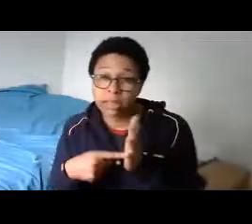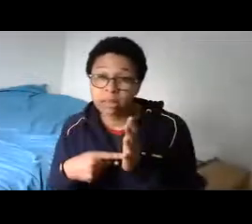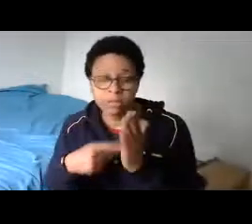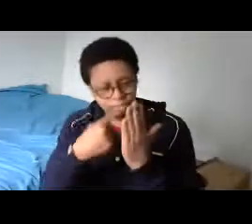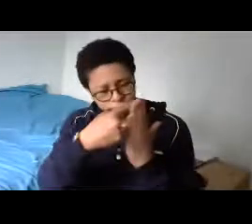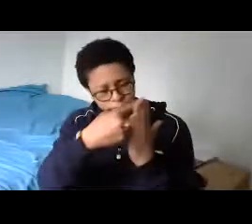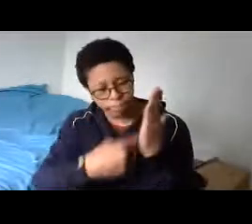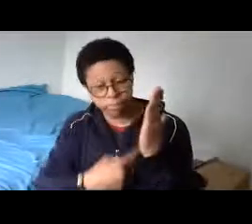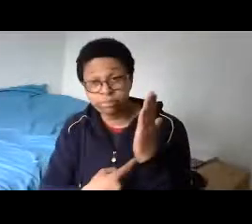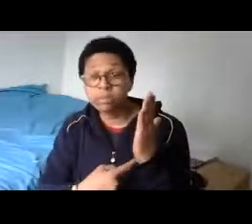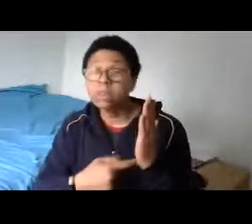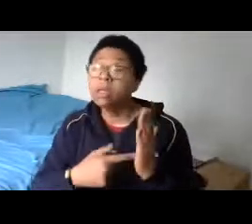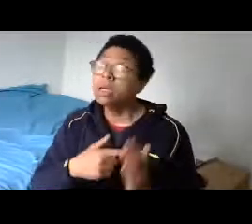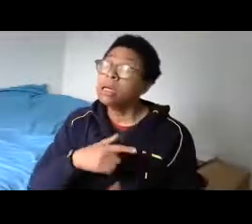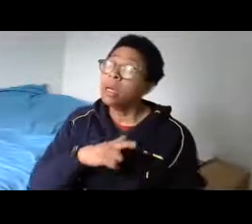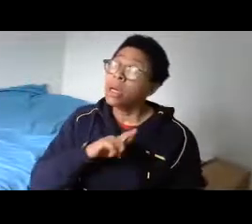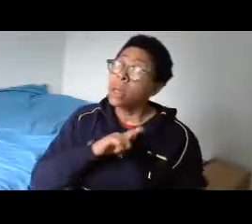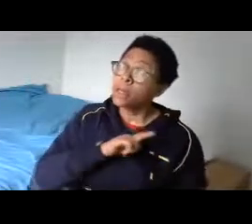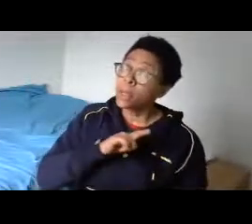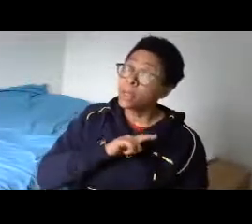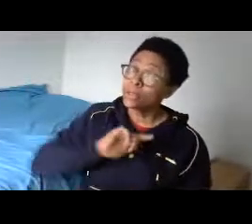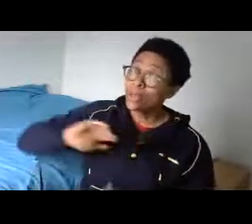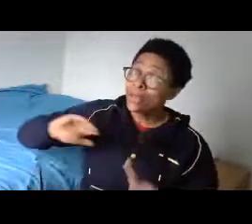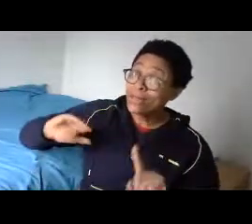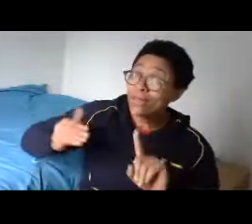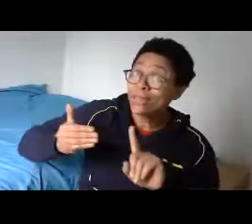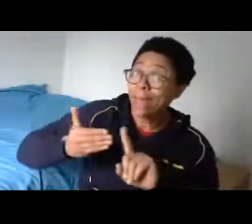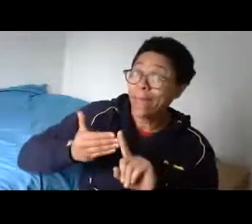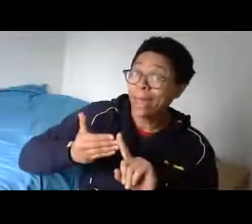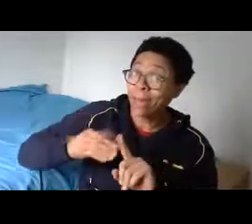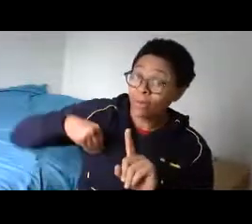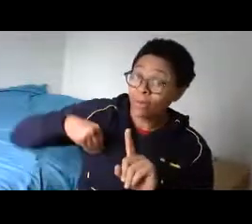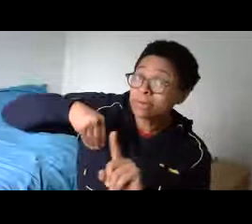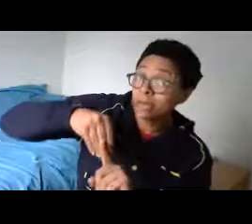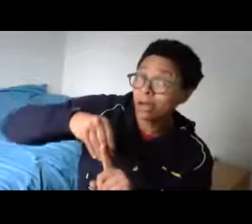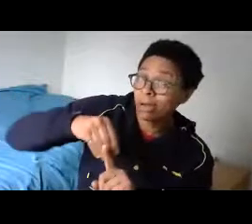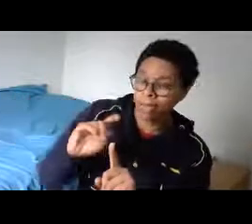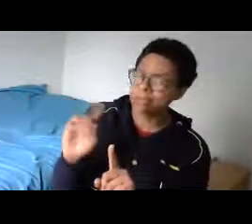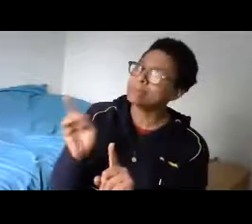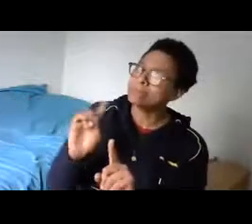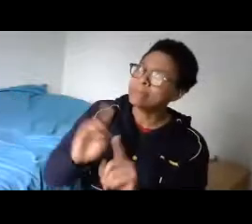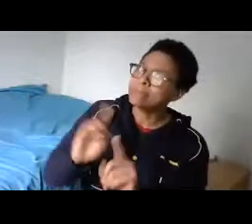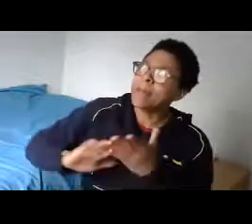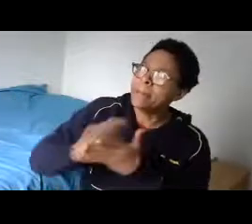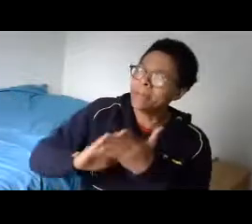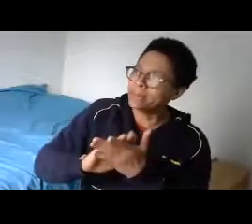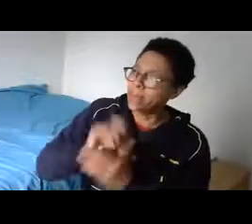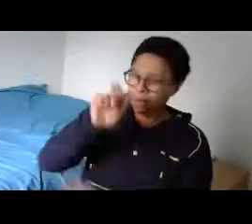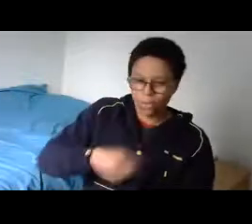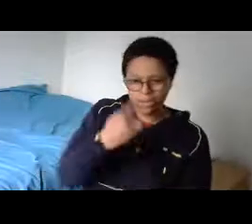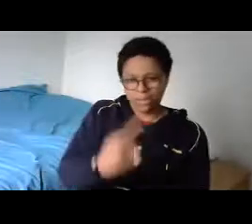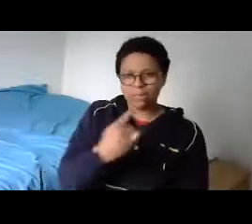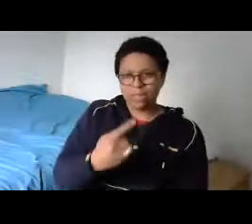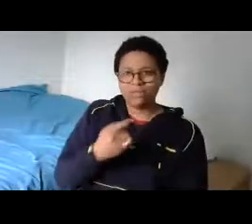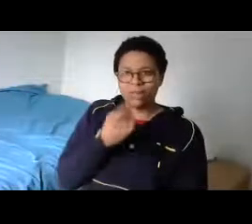Act spirit, because the purpose of direct payment is to allow people to have flexibility and to